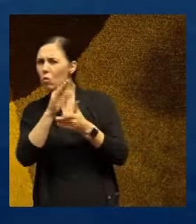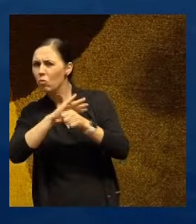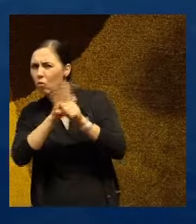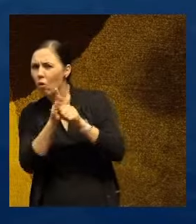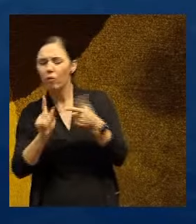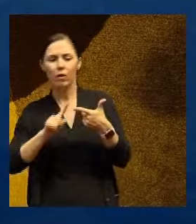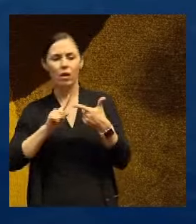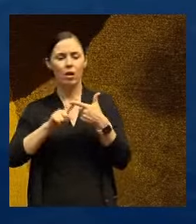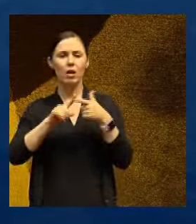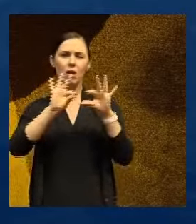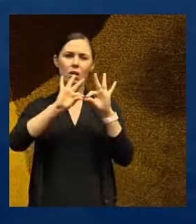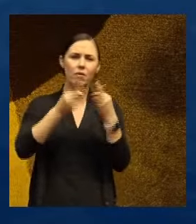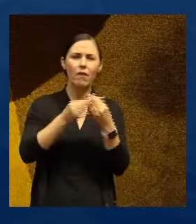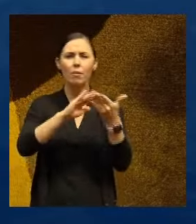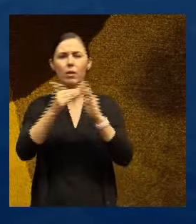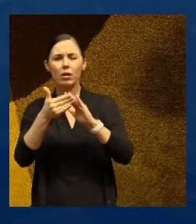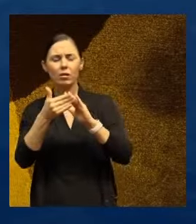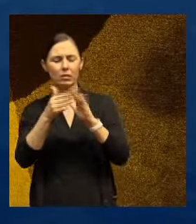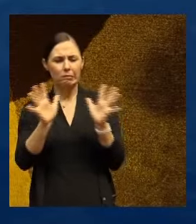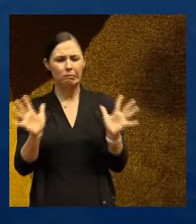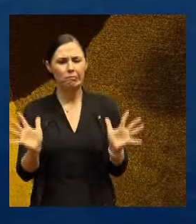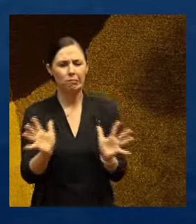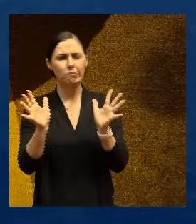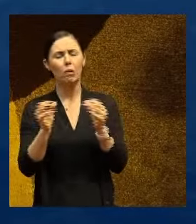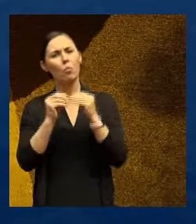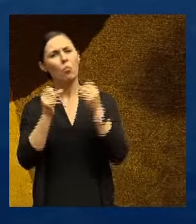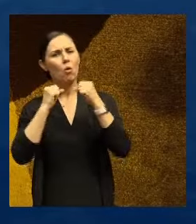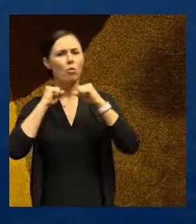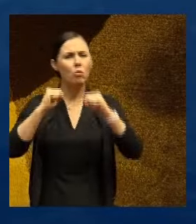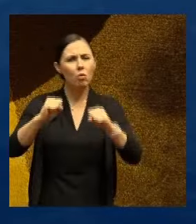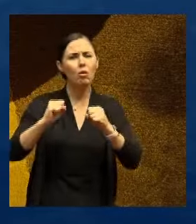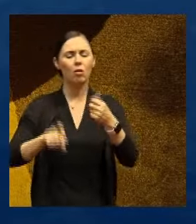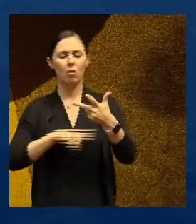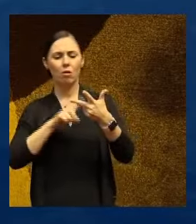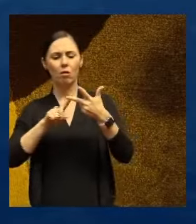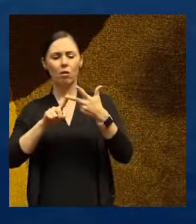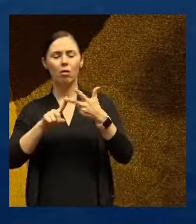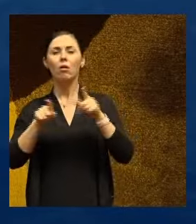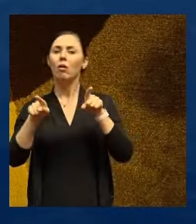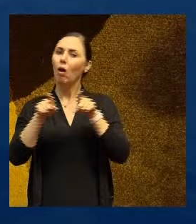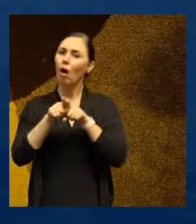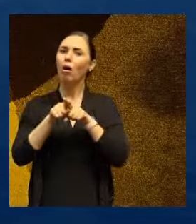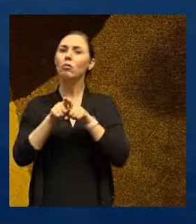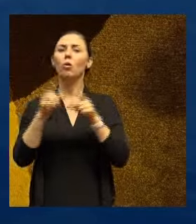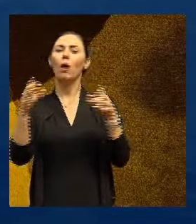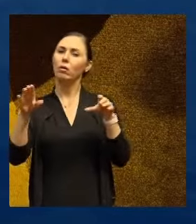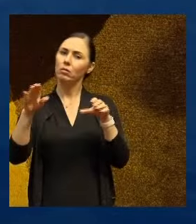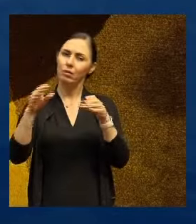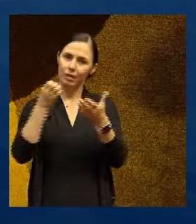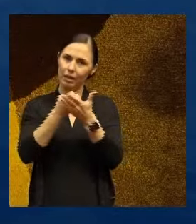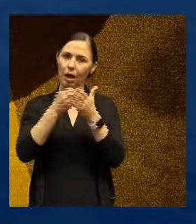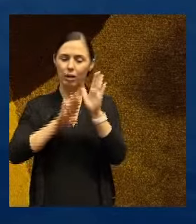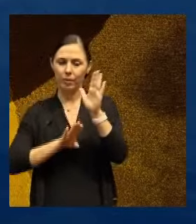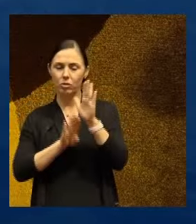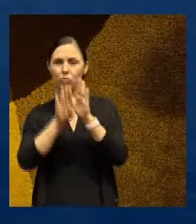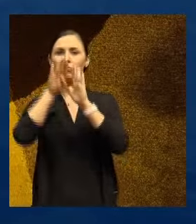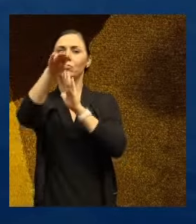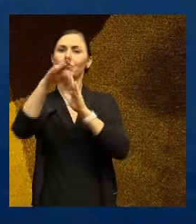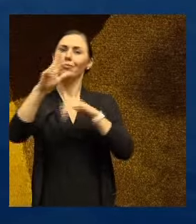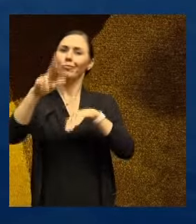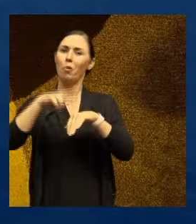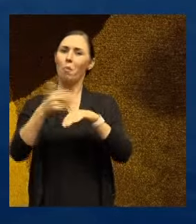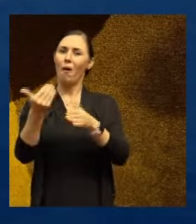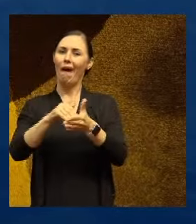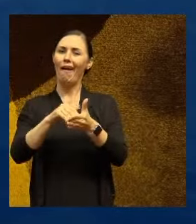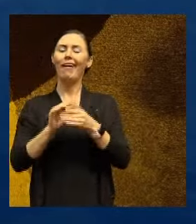families and communities, and to move toward full economic recovery. With your help, I know